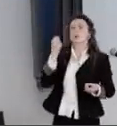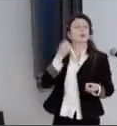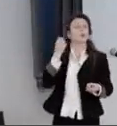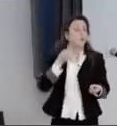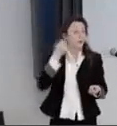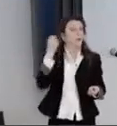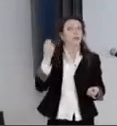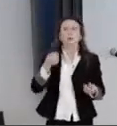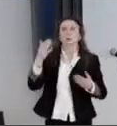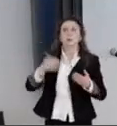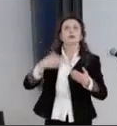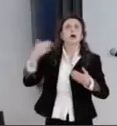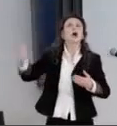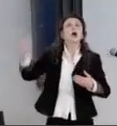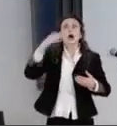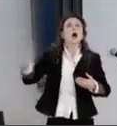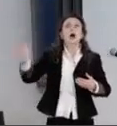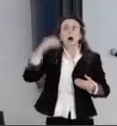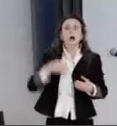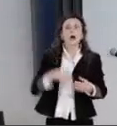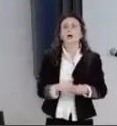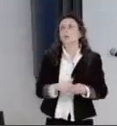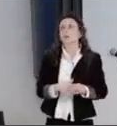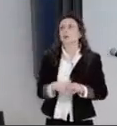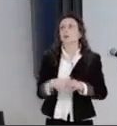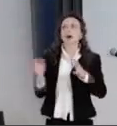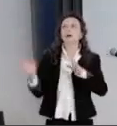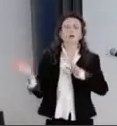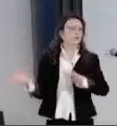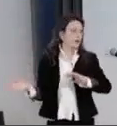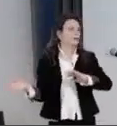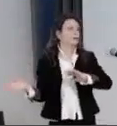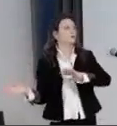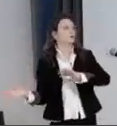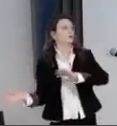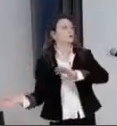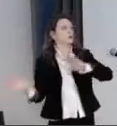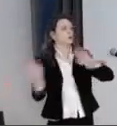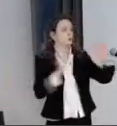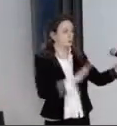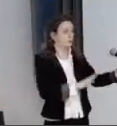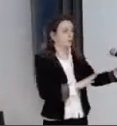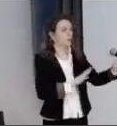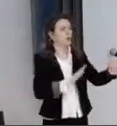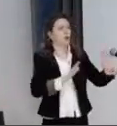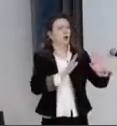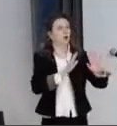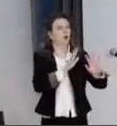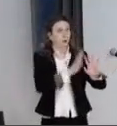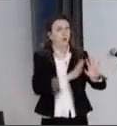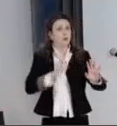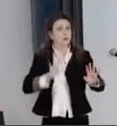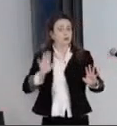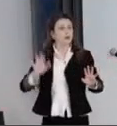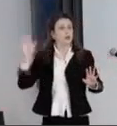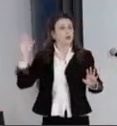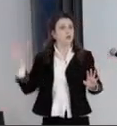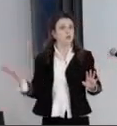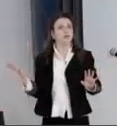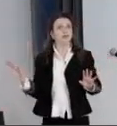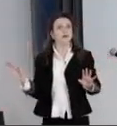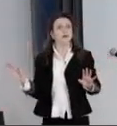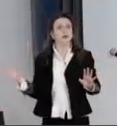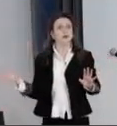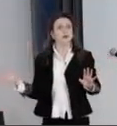stress if you care about that kind of thing, because I'm aware of the fact that for some people, the proper aesthetic